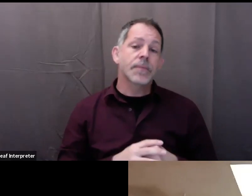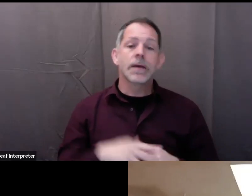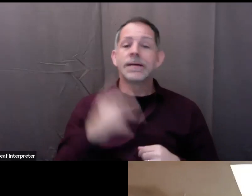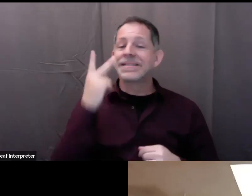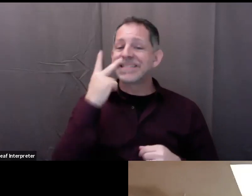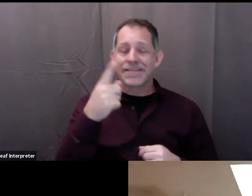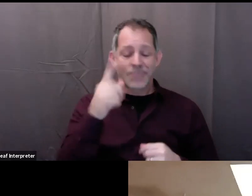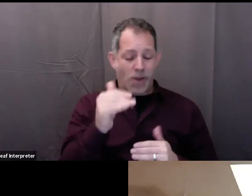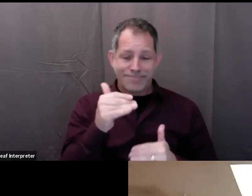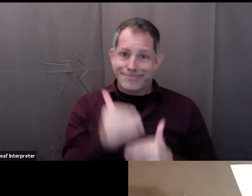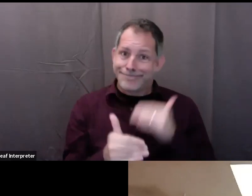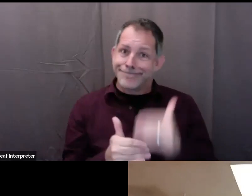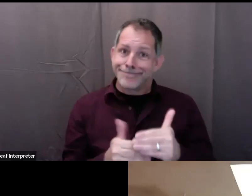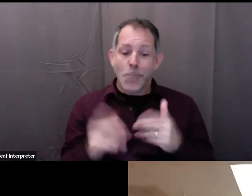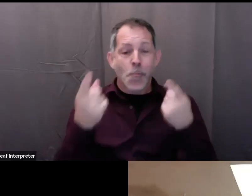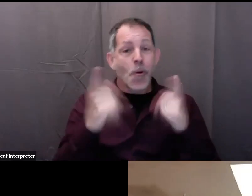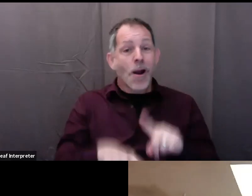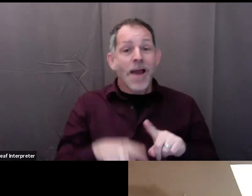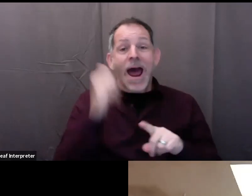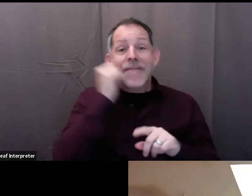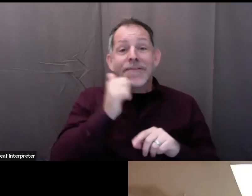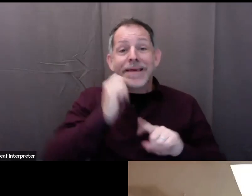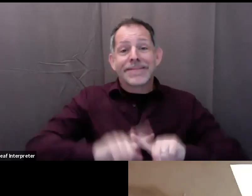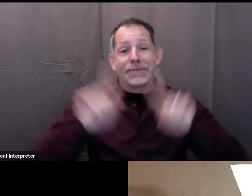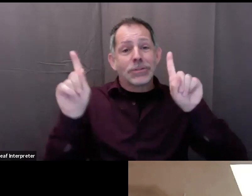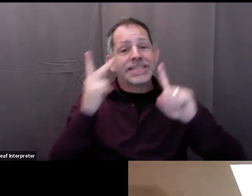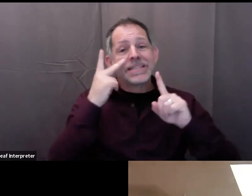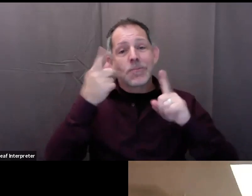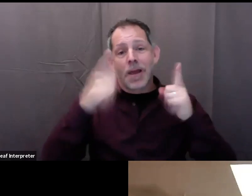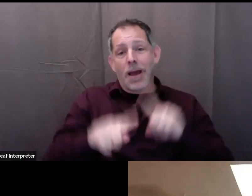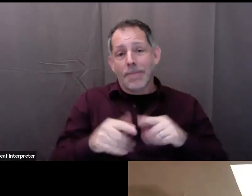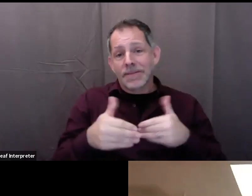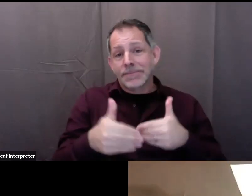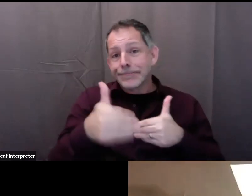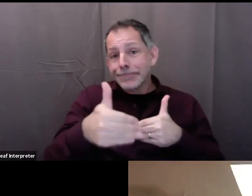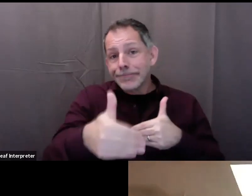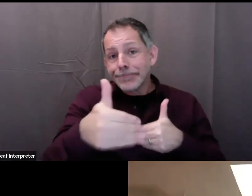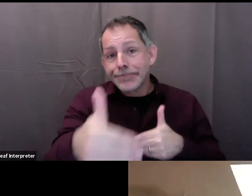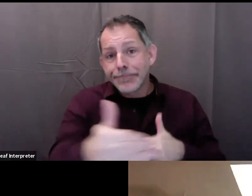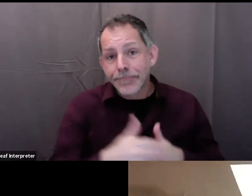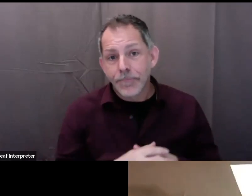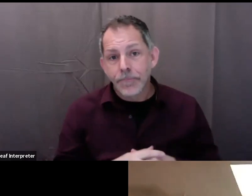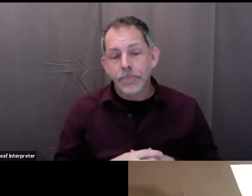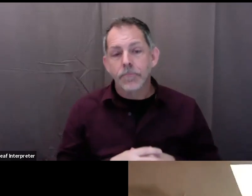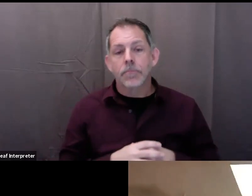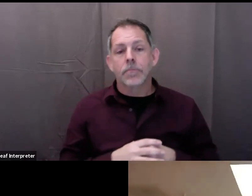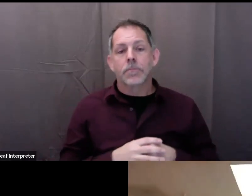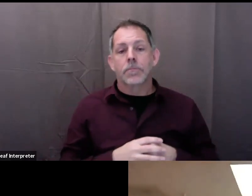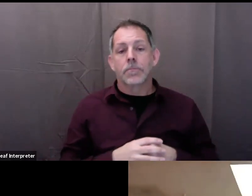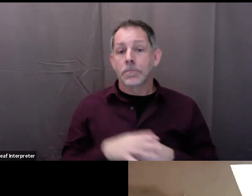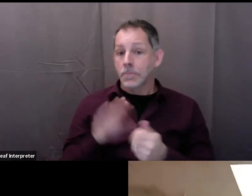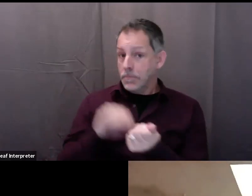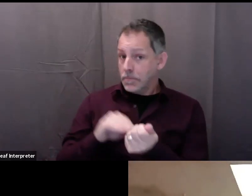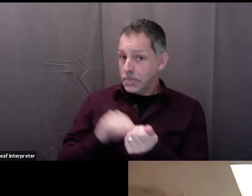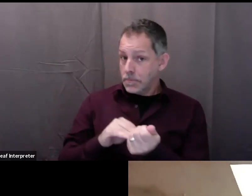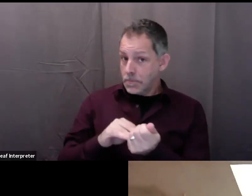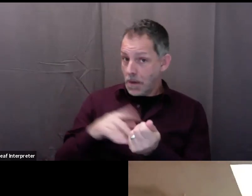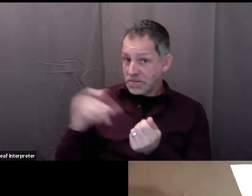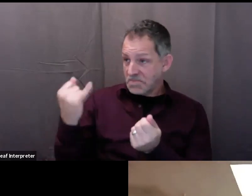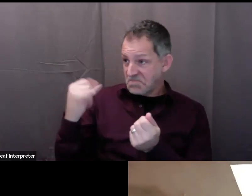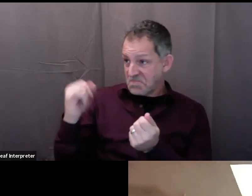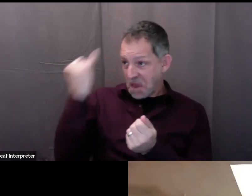no discussion of that that I'm aware of. Dr. Spitters, I don't know if you have any thoughts on phase one.